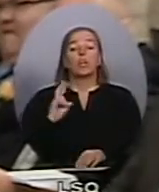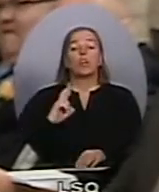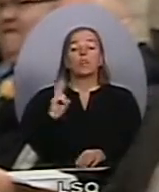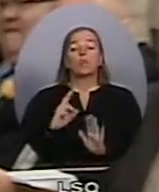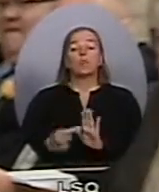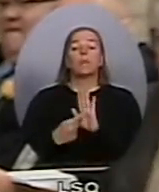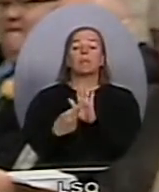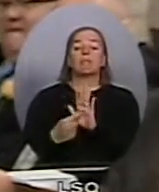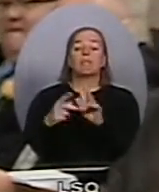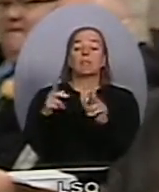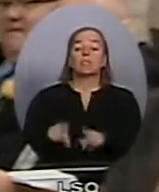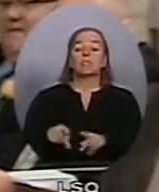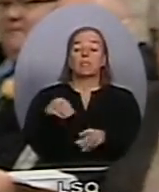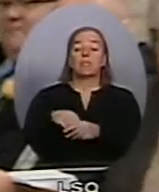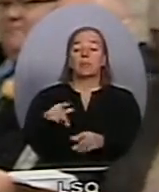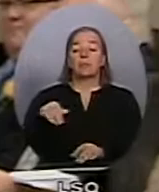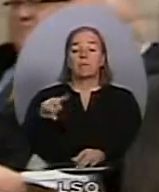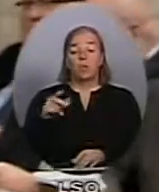Revenue Canada.